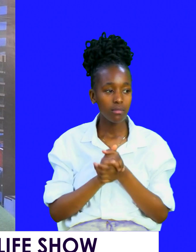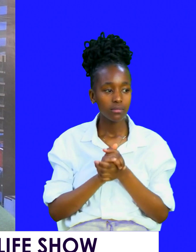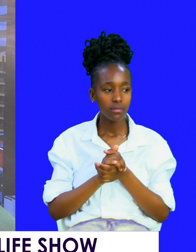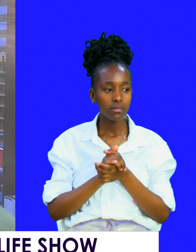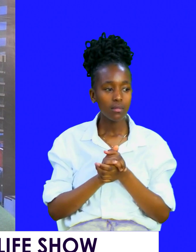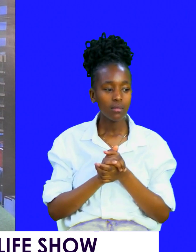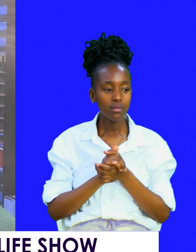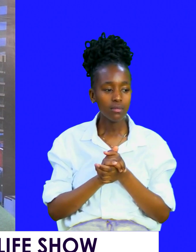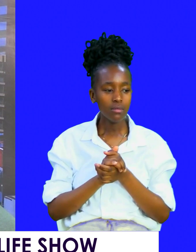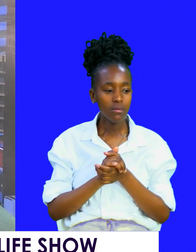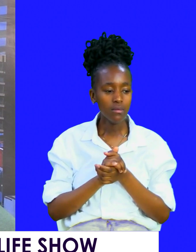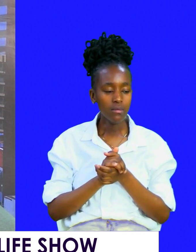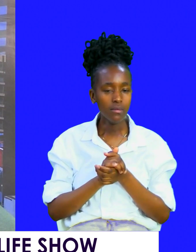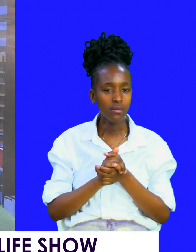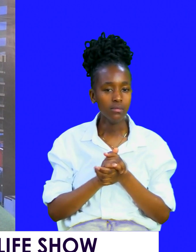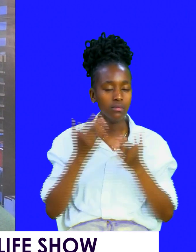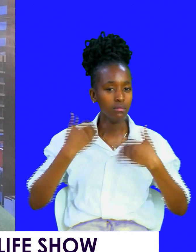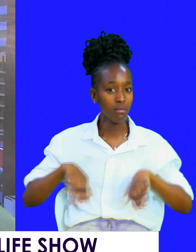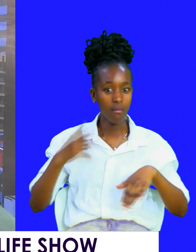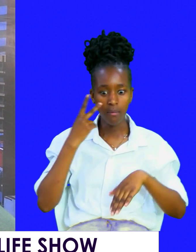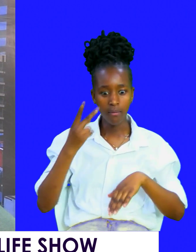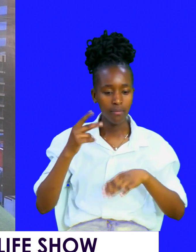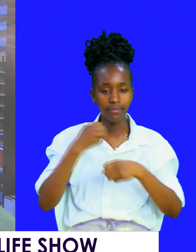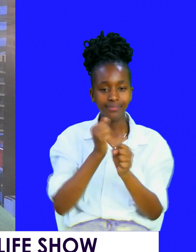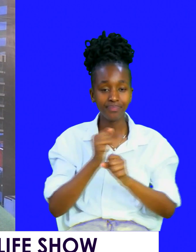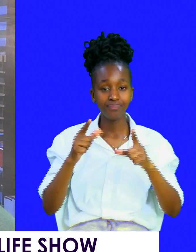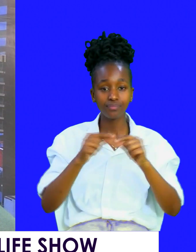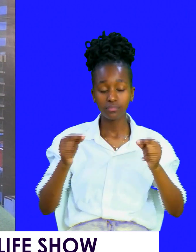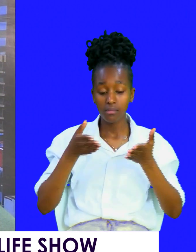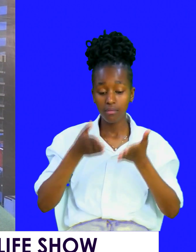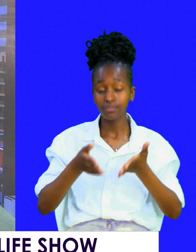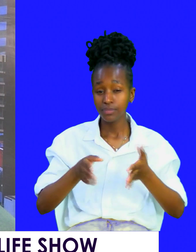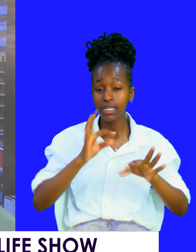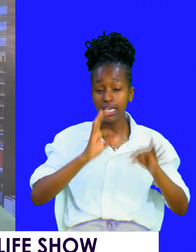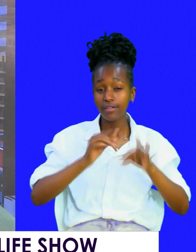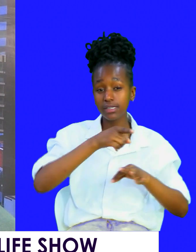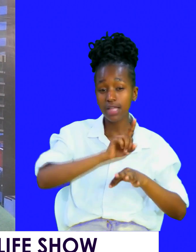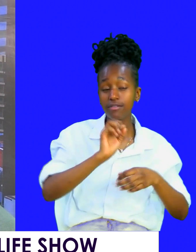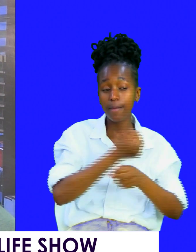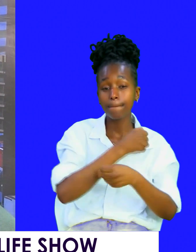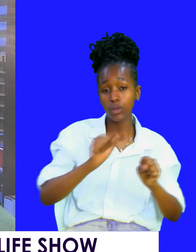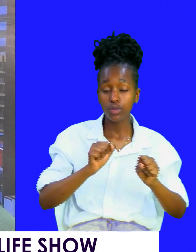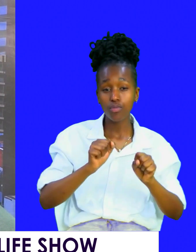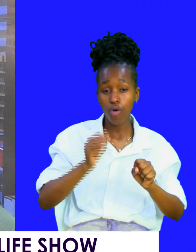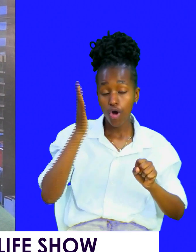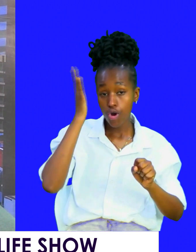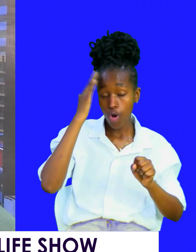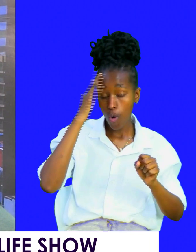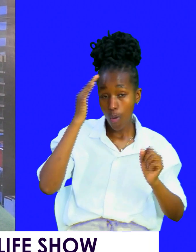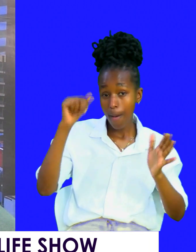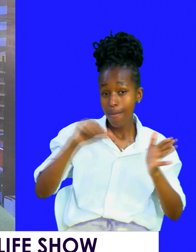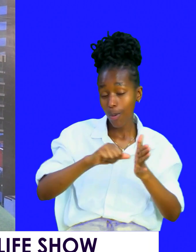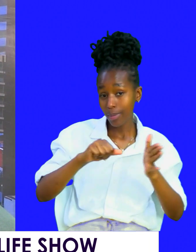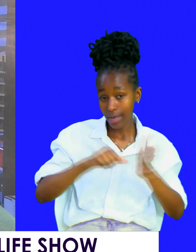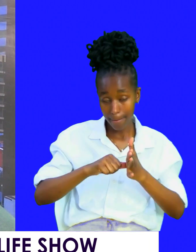a sentence here at the Treasures of Life show. If you cannot diagnose it, if you cannot